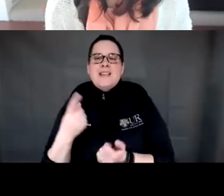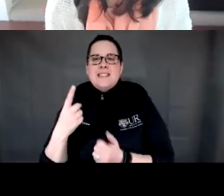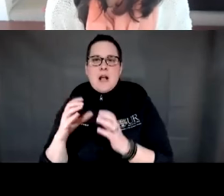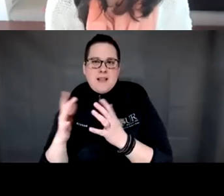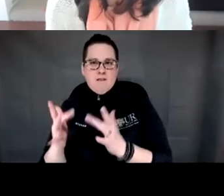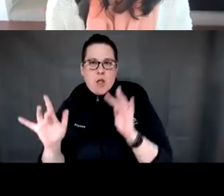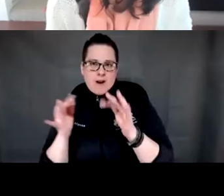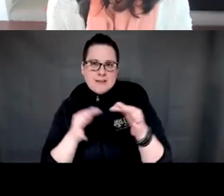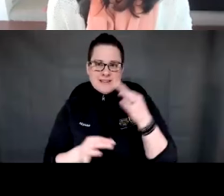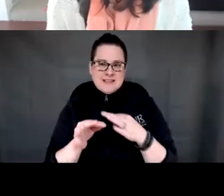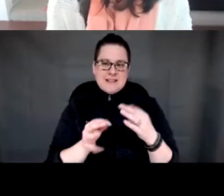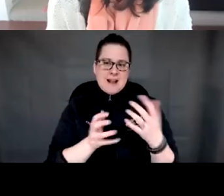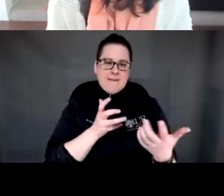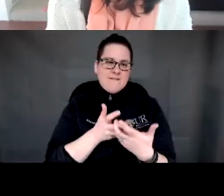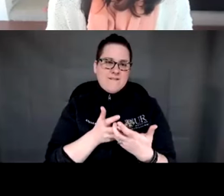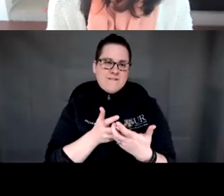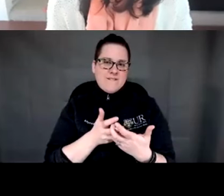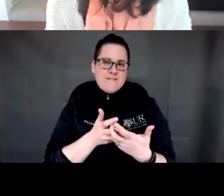fluorescence instead of fitting the